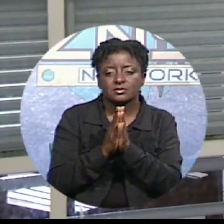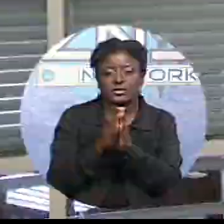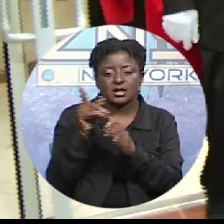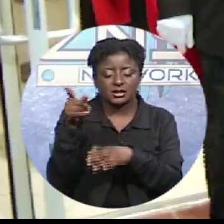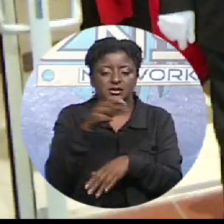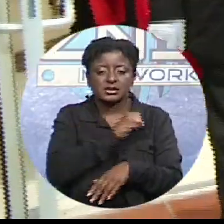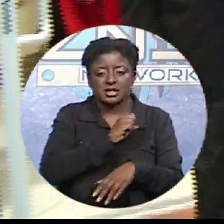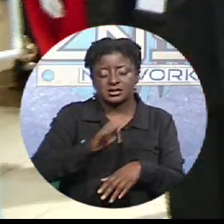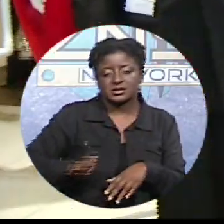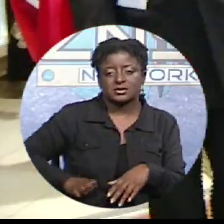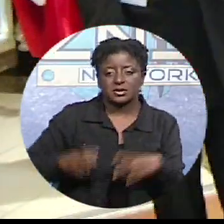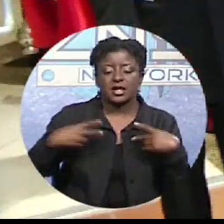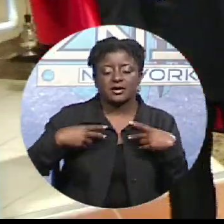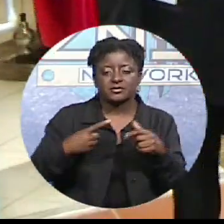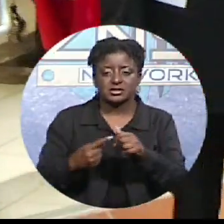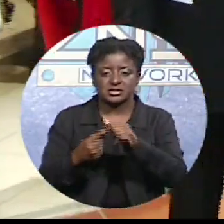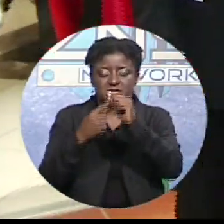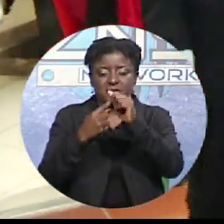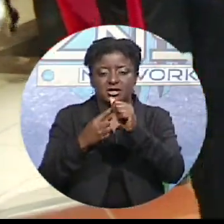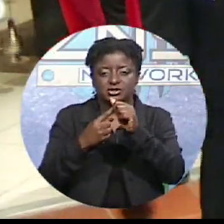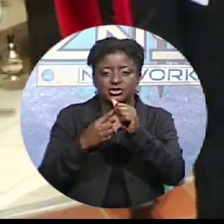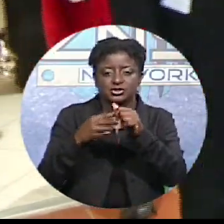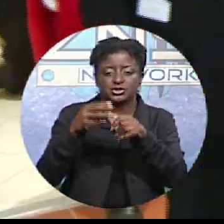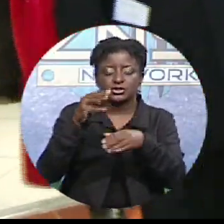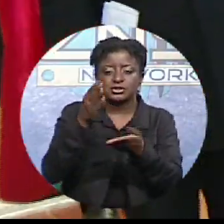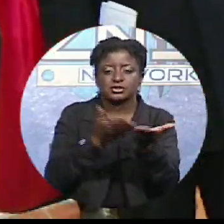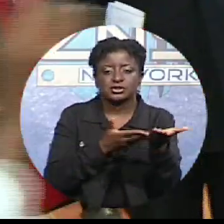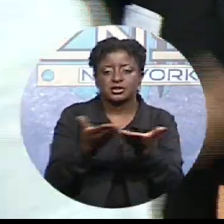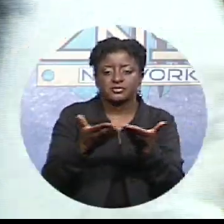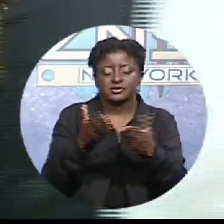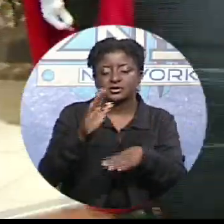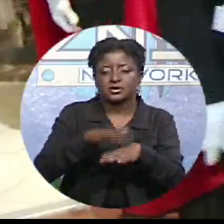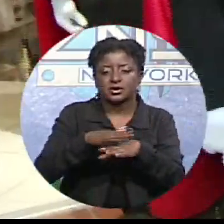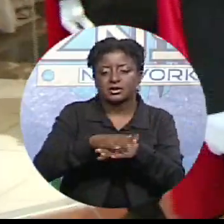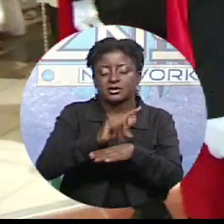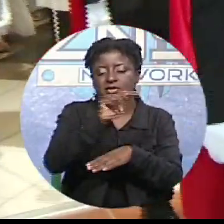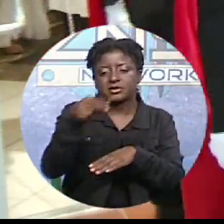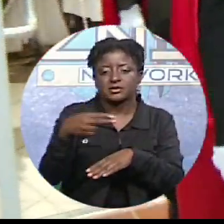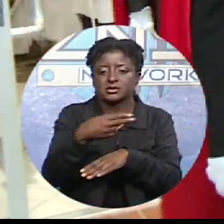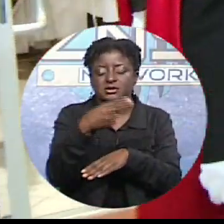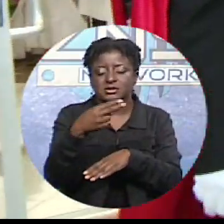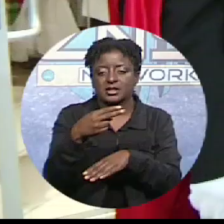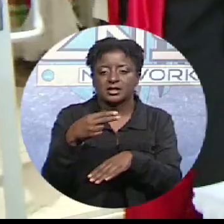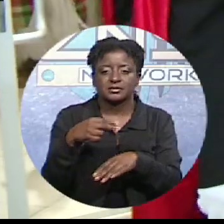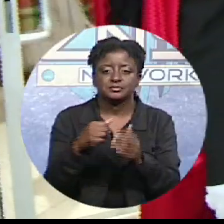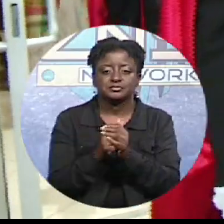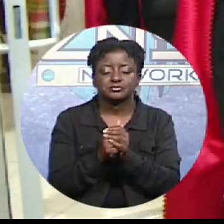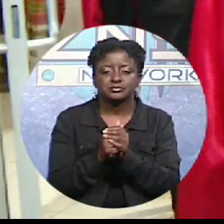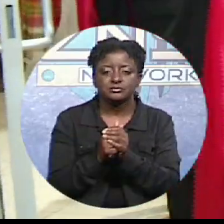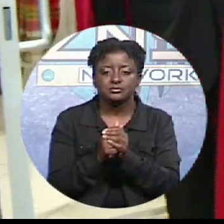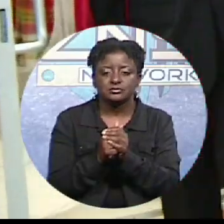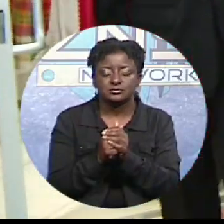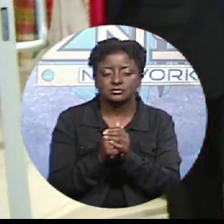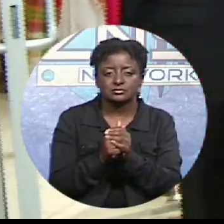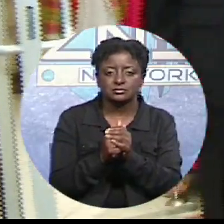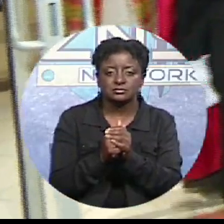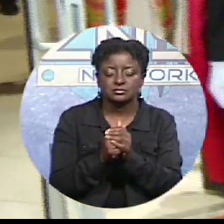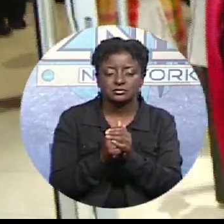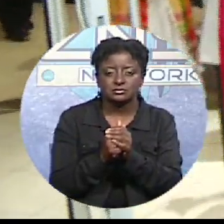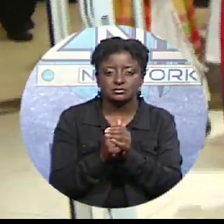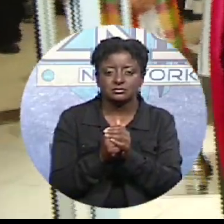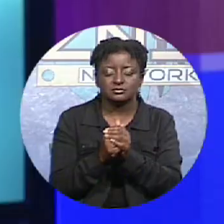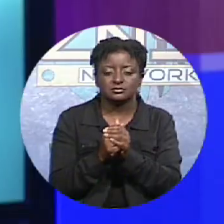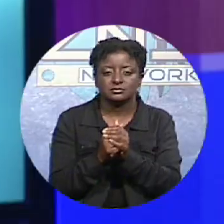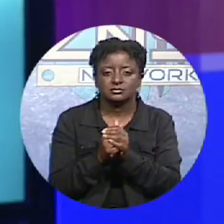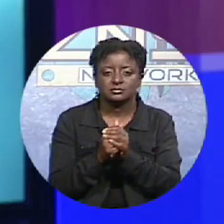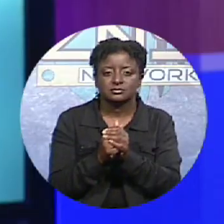will hold a special mass at St. Joseph's Parish on this Thursday as mass celebrations continue. Jimenita Swain, ZNS Network